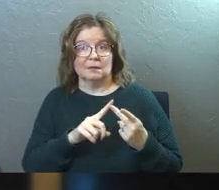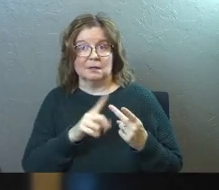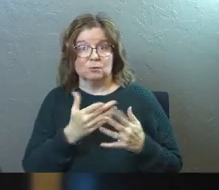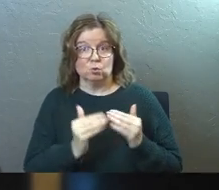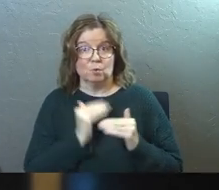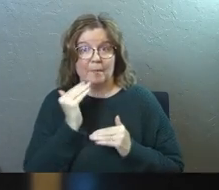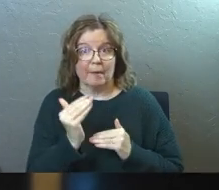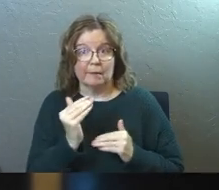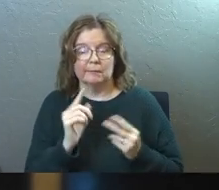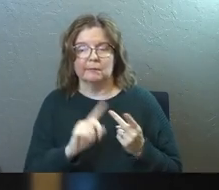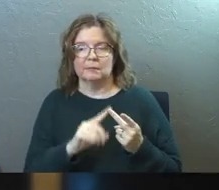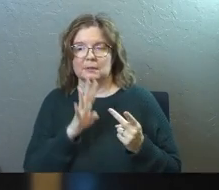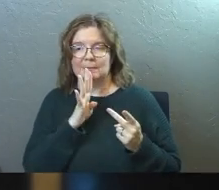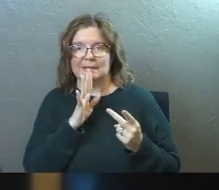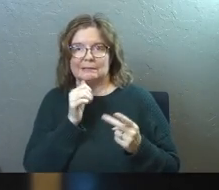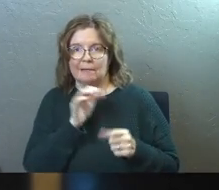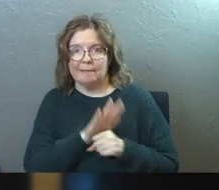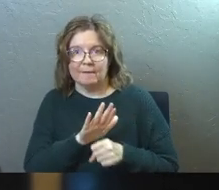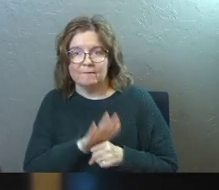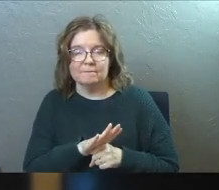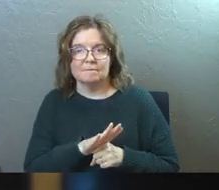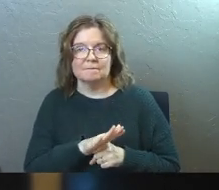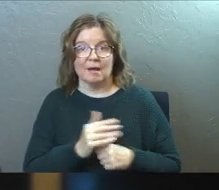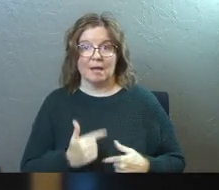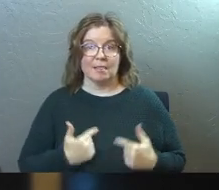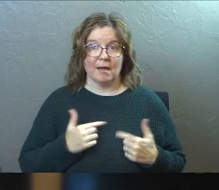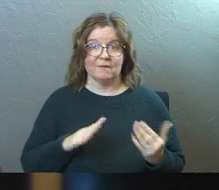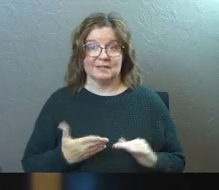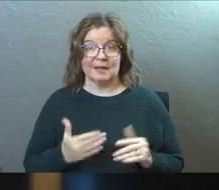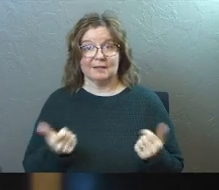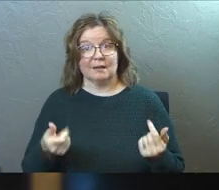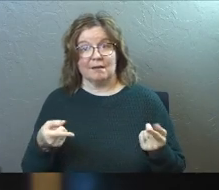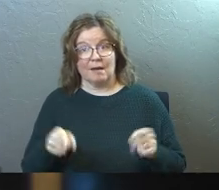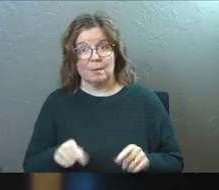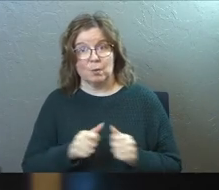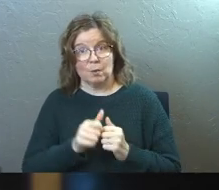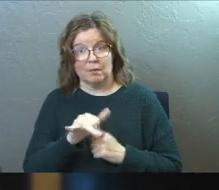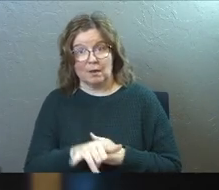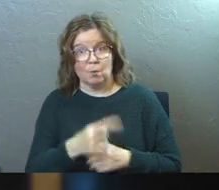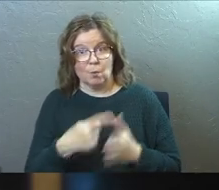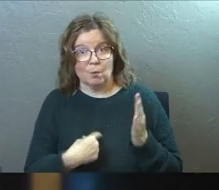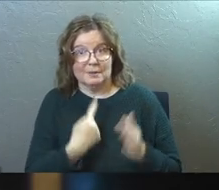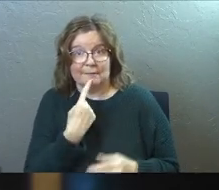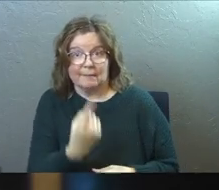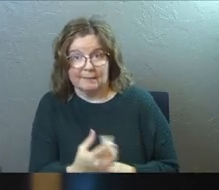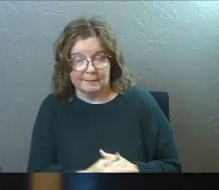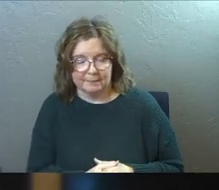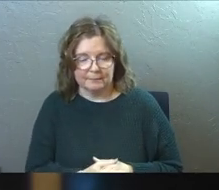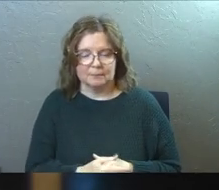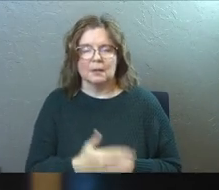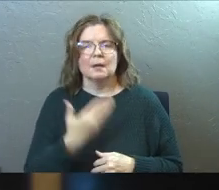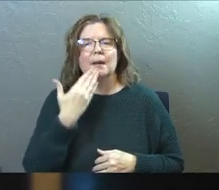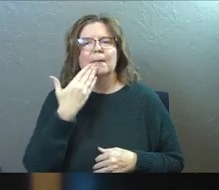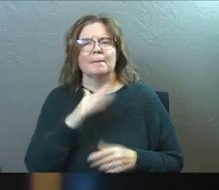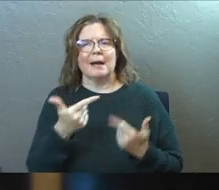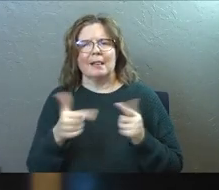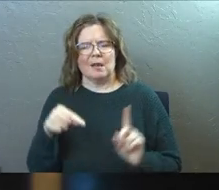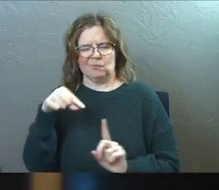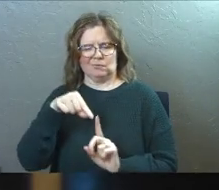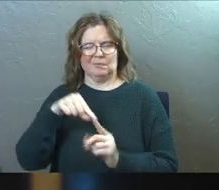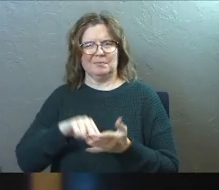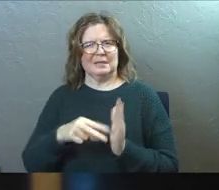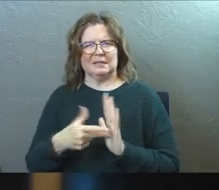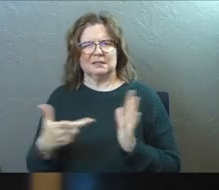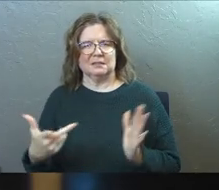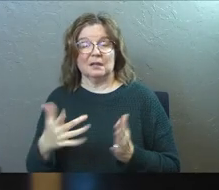underspeak, and life and death can be brought in that. And so it's important to see that. But back to the question, bad language. What is bad language? Because,